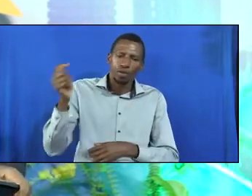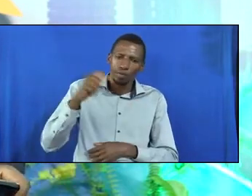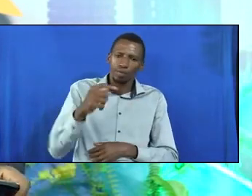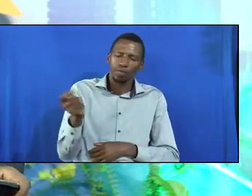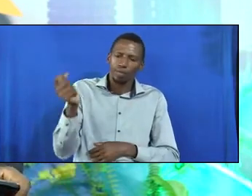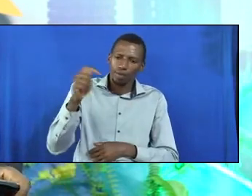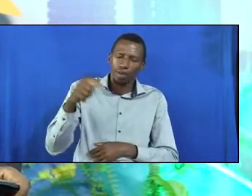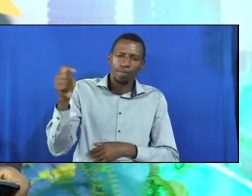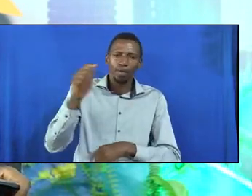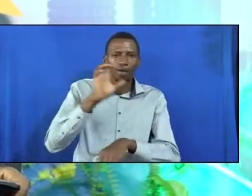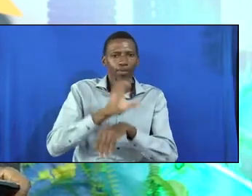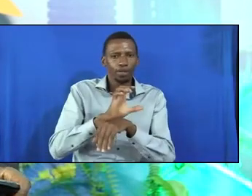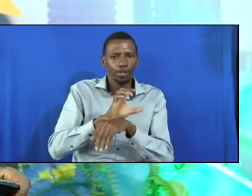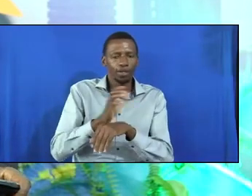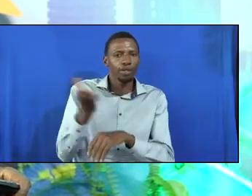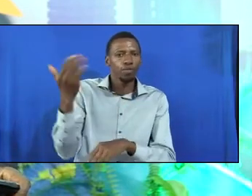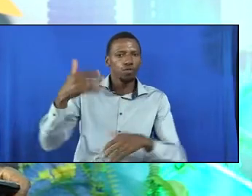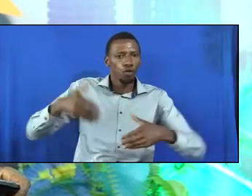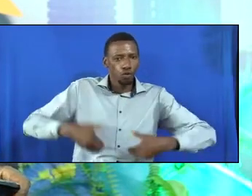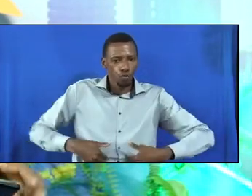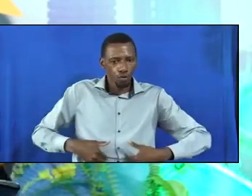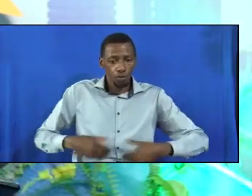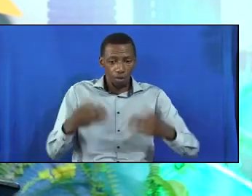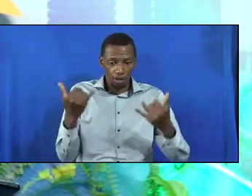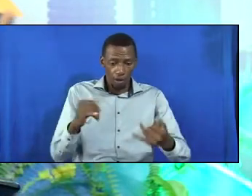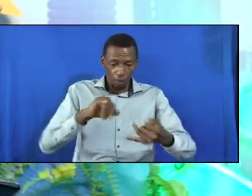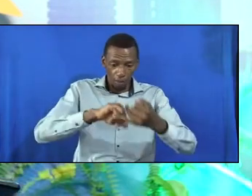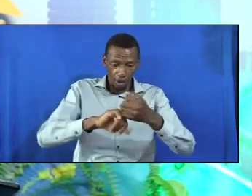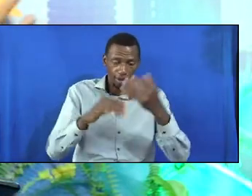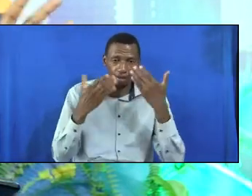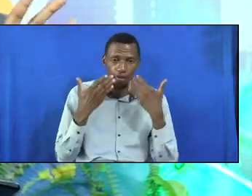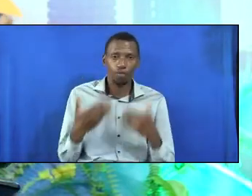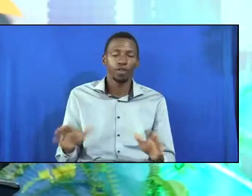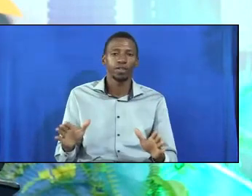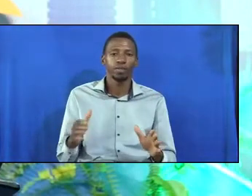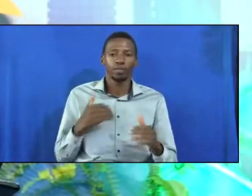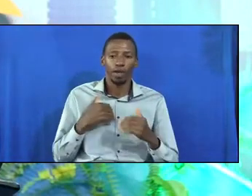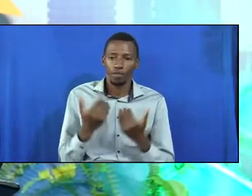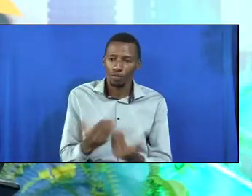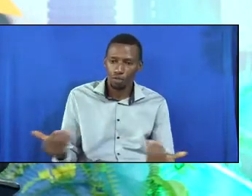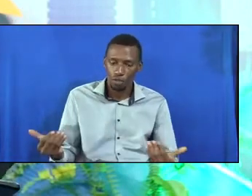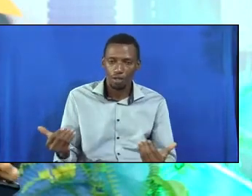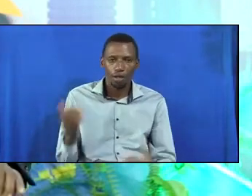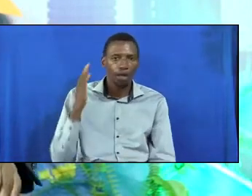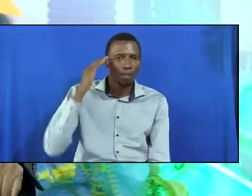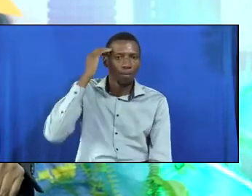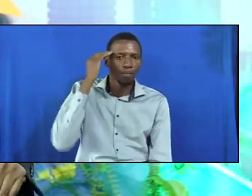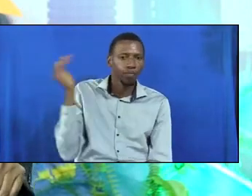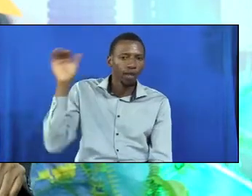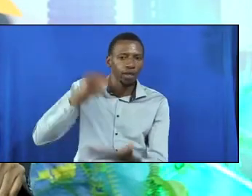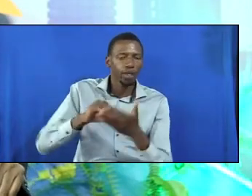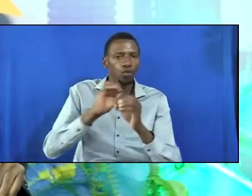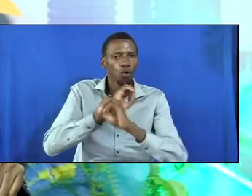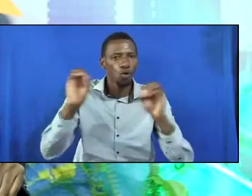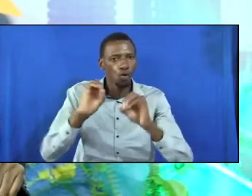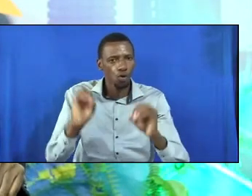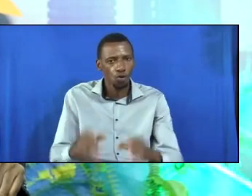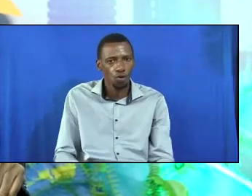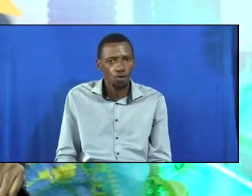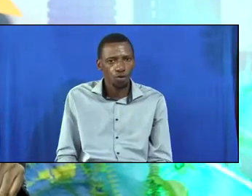youth, is now married, and he has children, and no trace of madness. You know, I